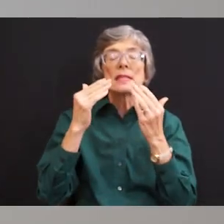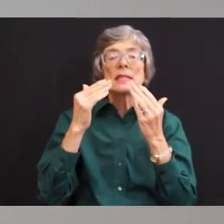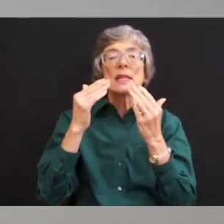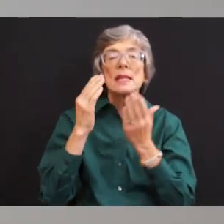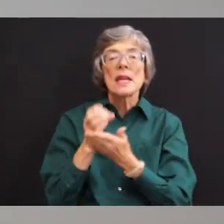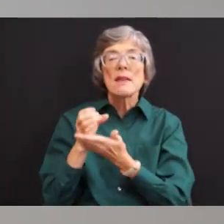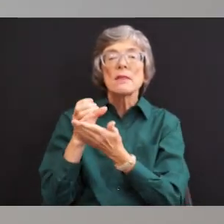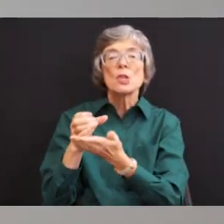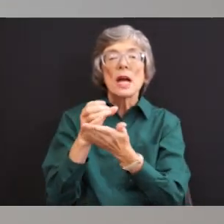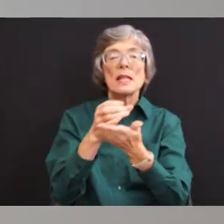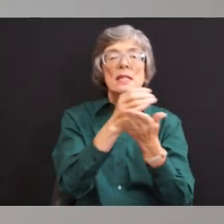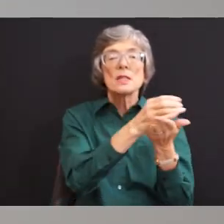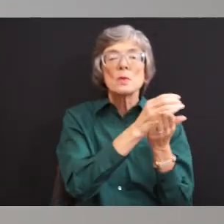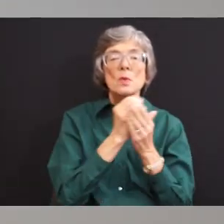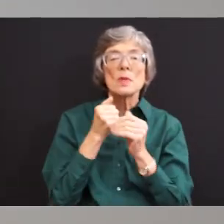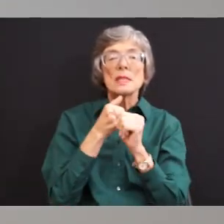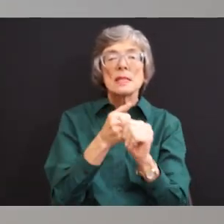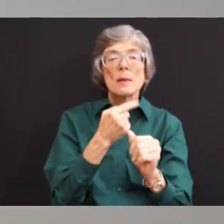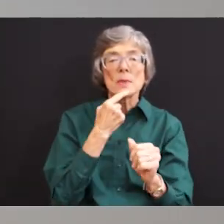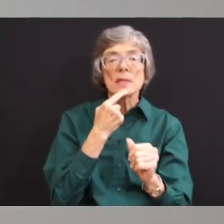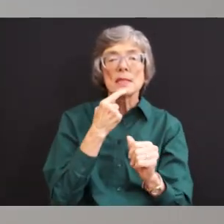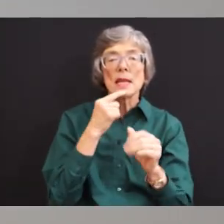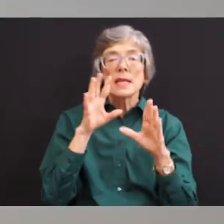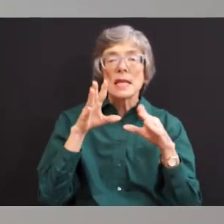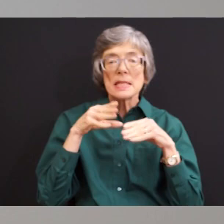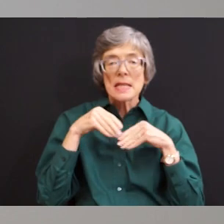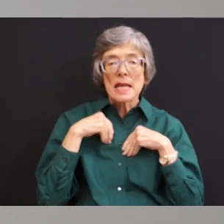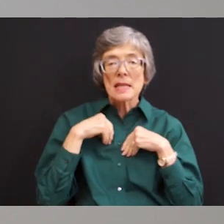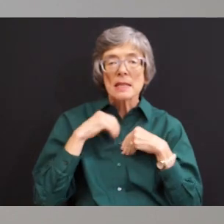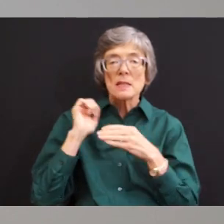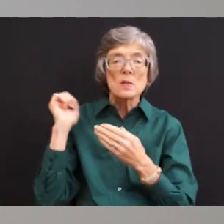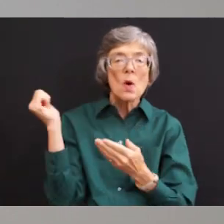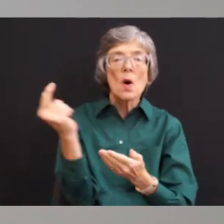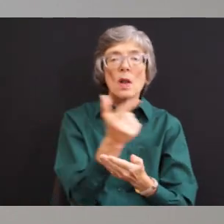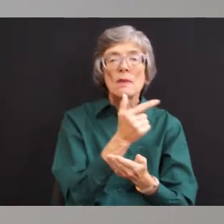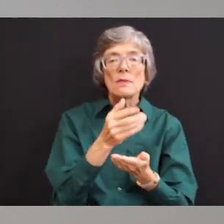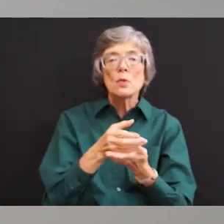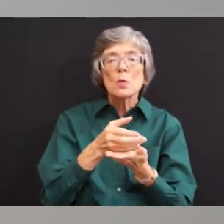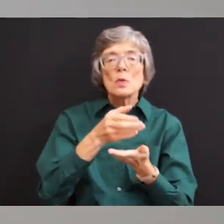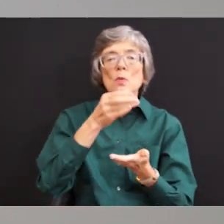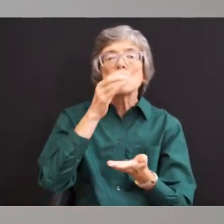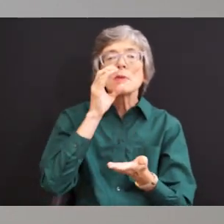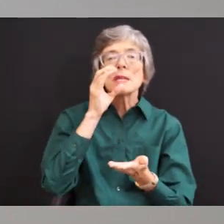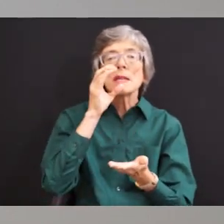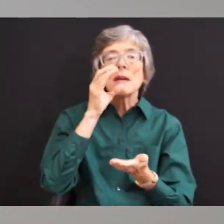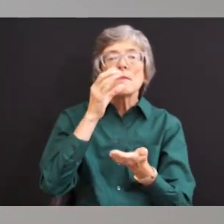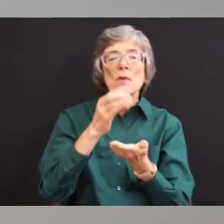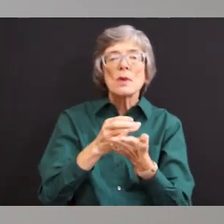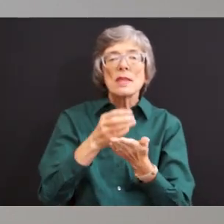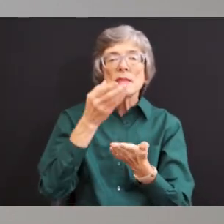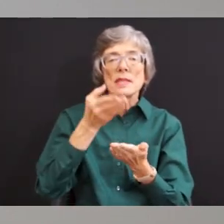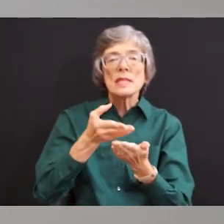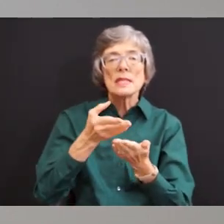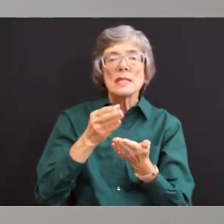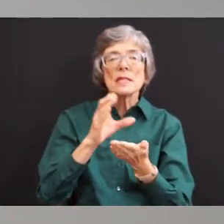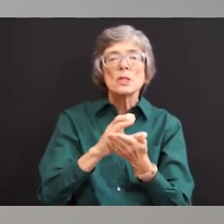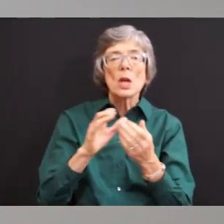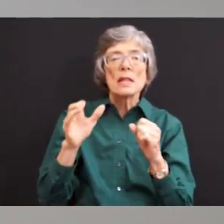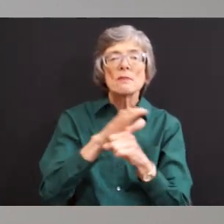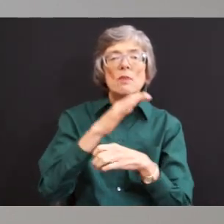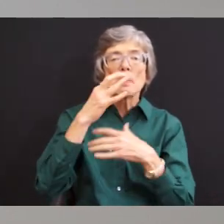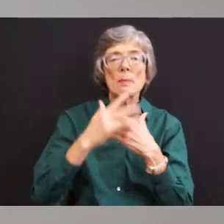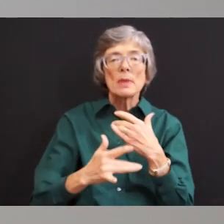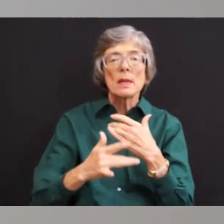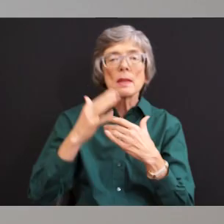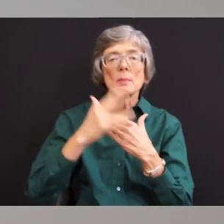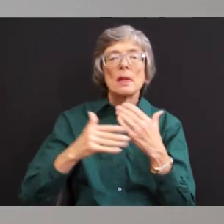saying, take this, all of you, and drink from it, for this is the chalice of my blood, the blood of the new